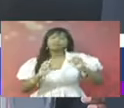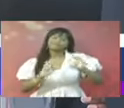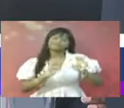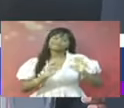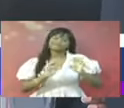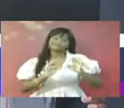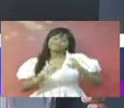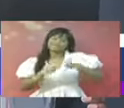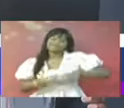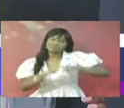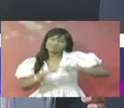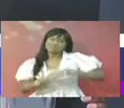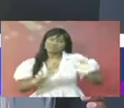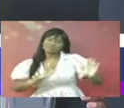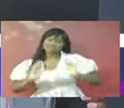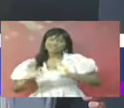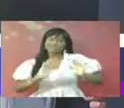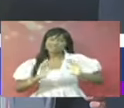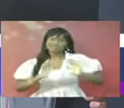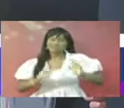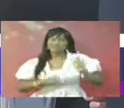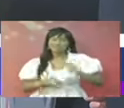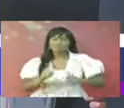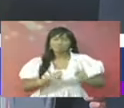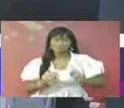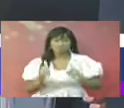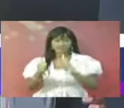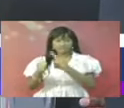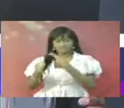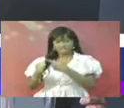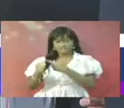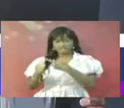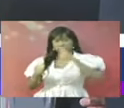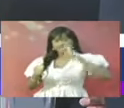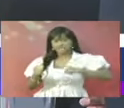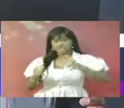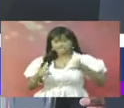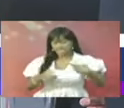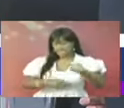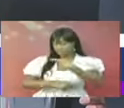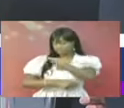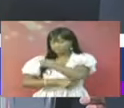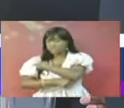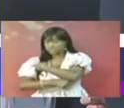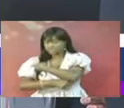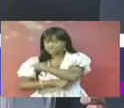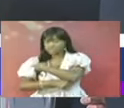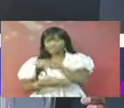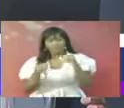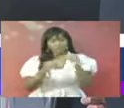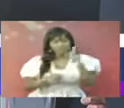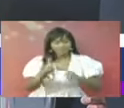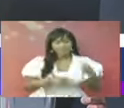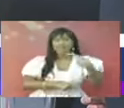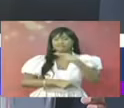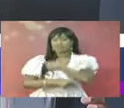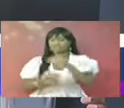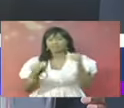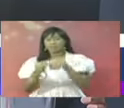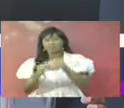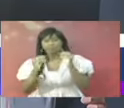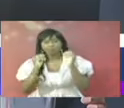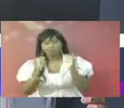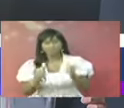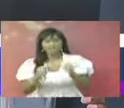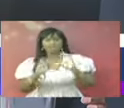two regards. Number one, in acquiring the vaccines made available to them, the more people get vaccinated, the more quickly